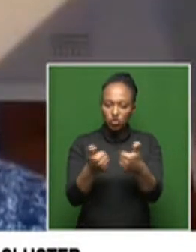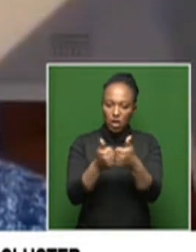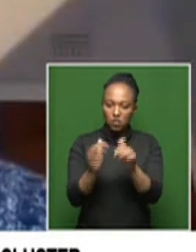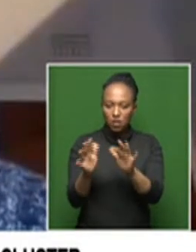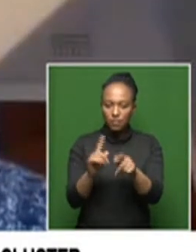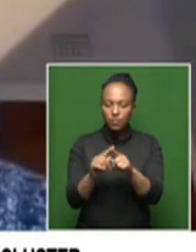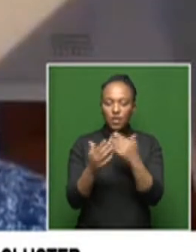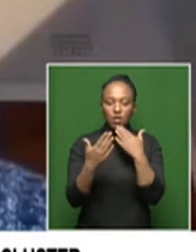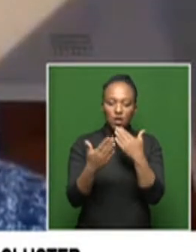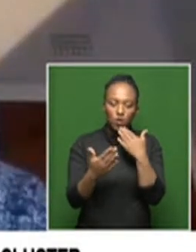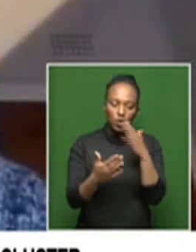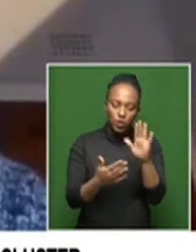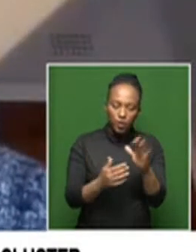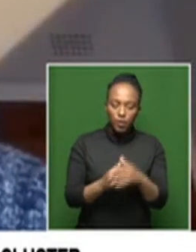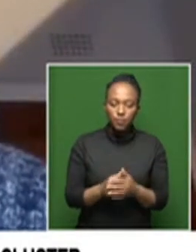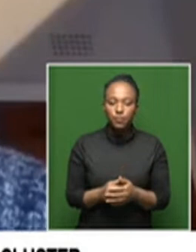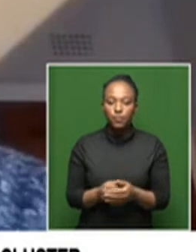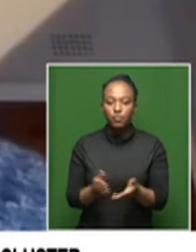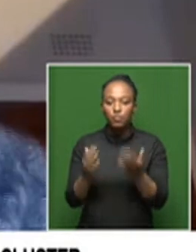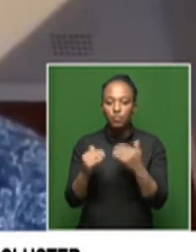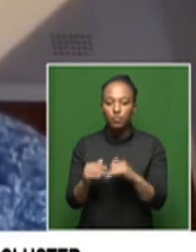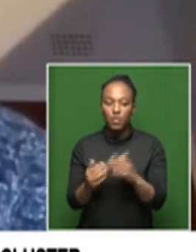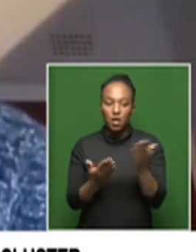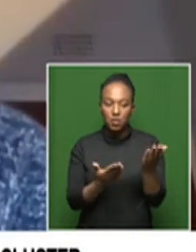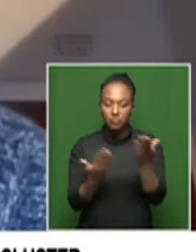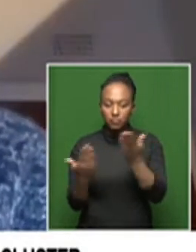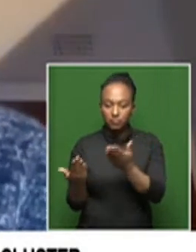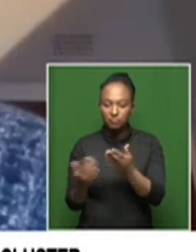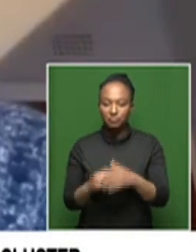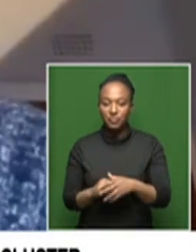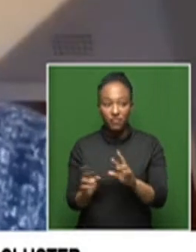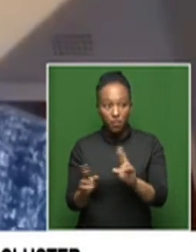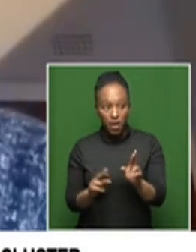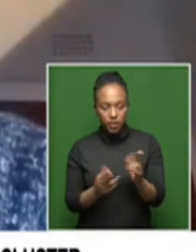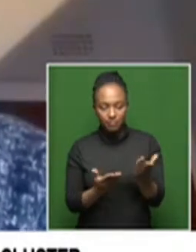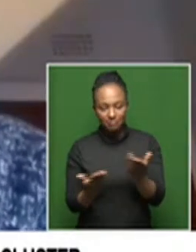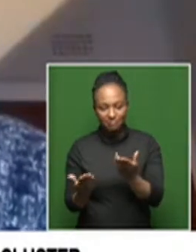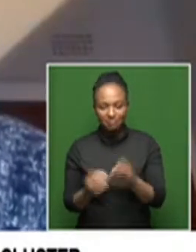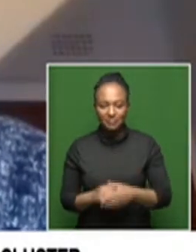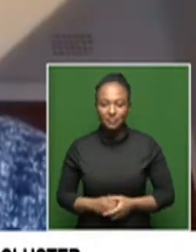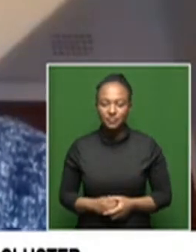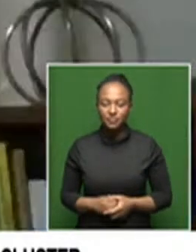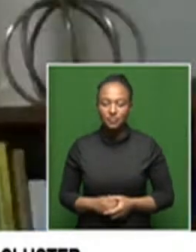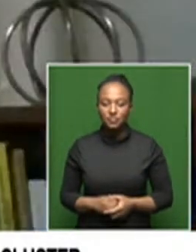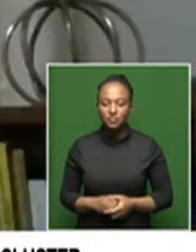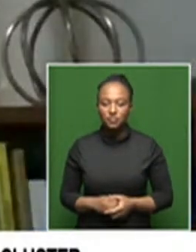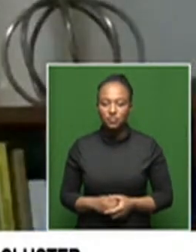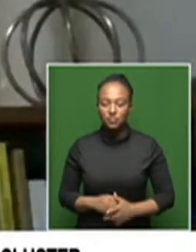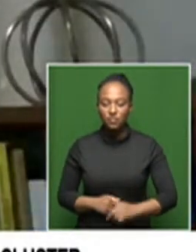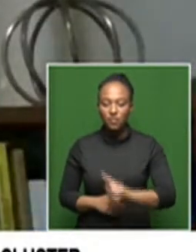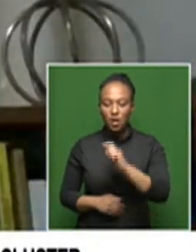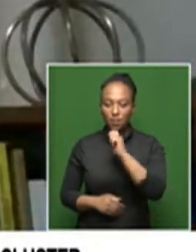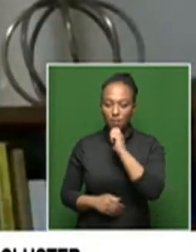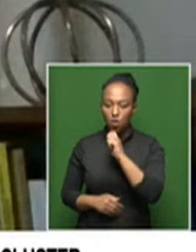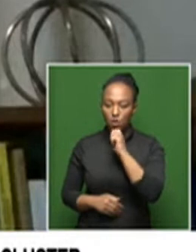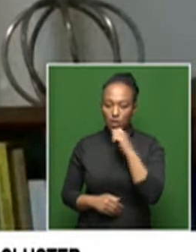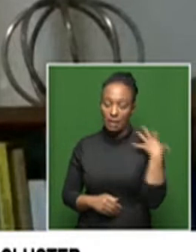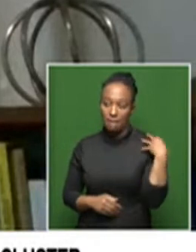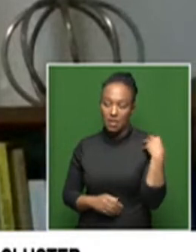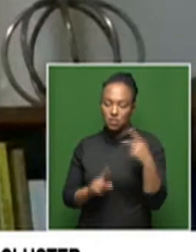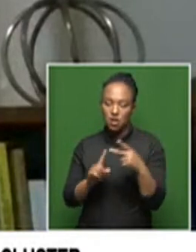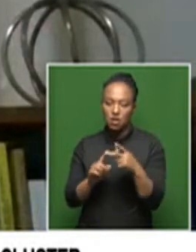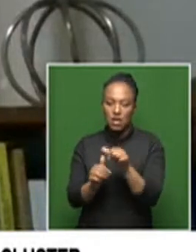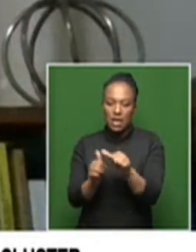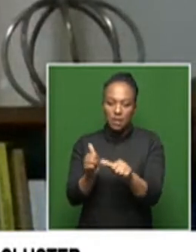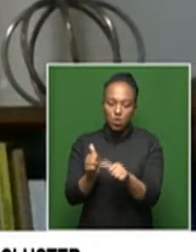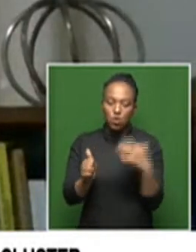Thanks, Dr. Kisnasamy. Thanks, Milani. Then the floor is yours. I see you're ready. Thank you. Good morning, Minister, Deputy Minister,